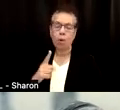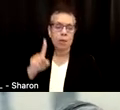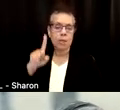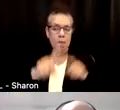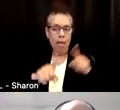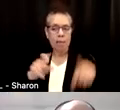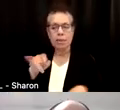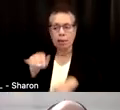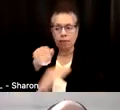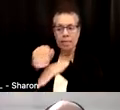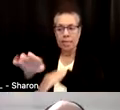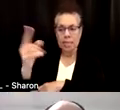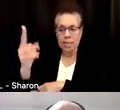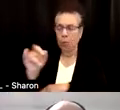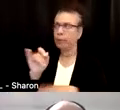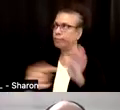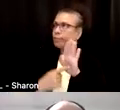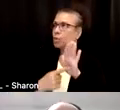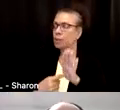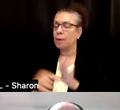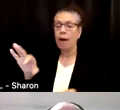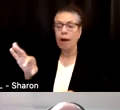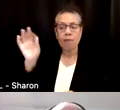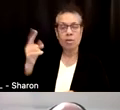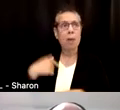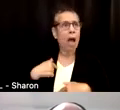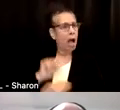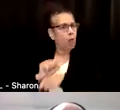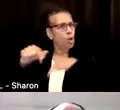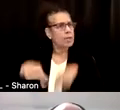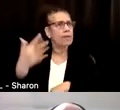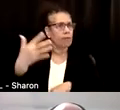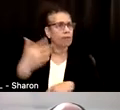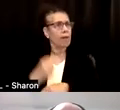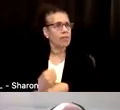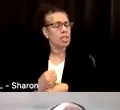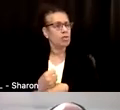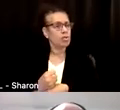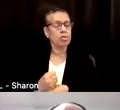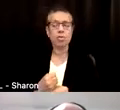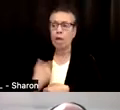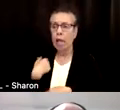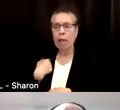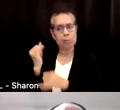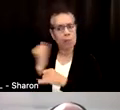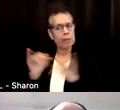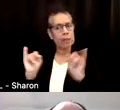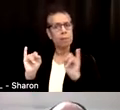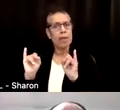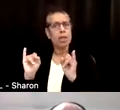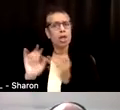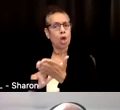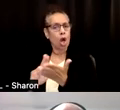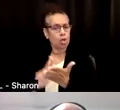I sent someone out, if I found somebody who said, well, I've worked here for 5 years, and they say they're an independent contractor, I would